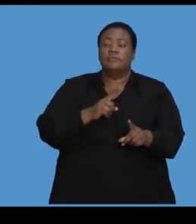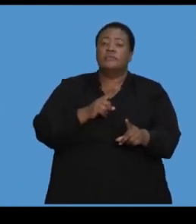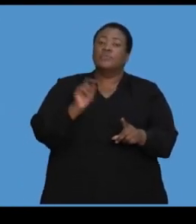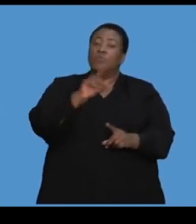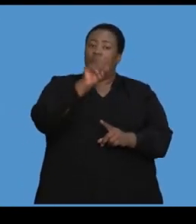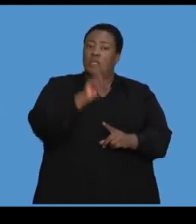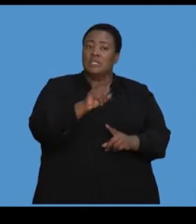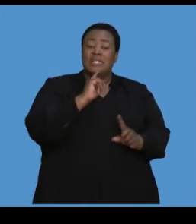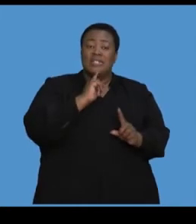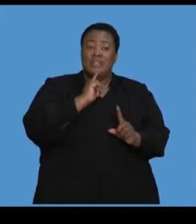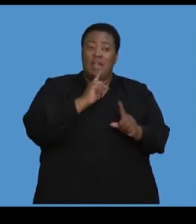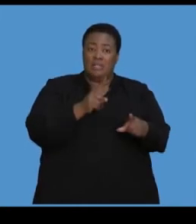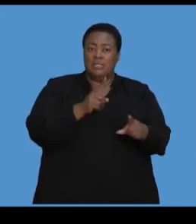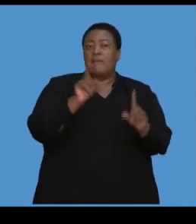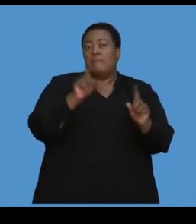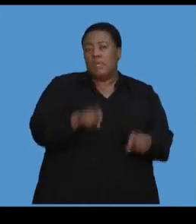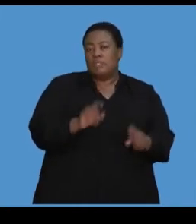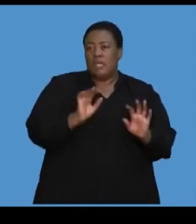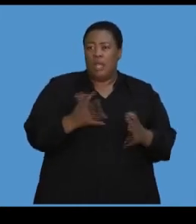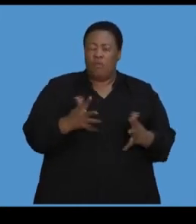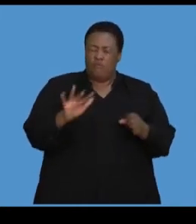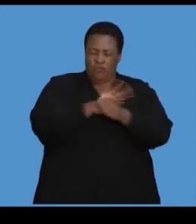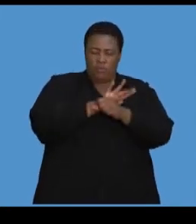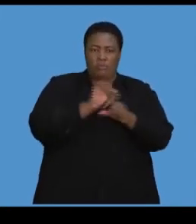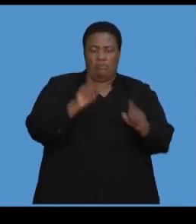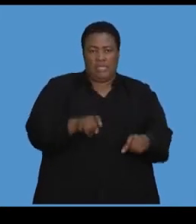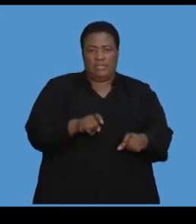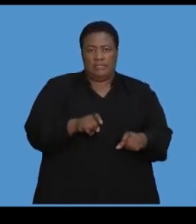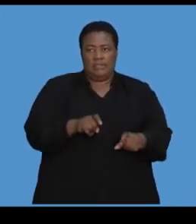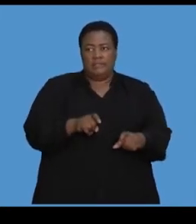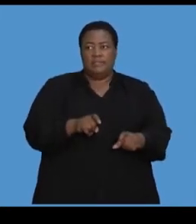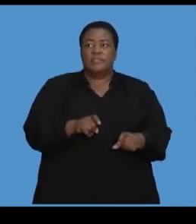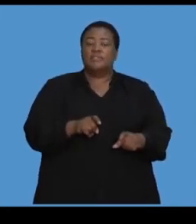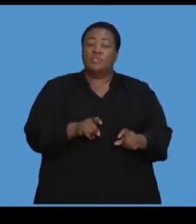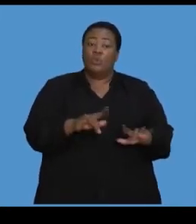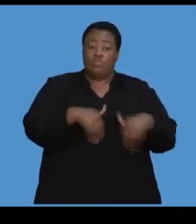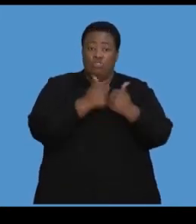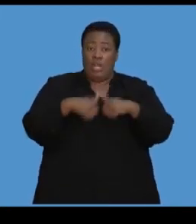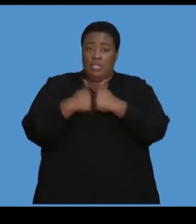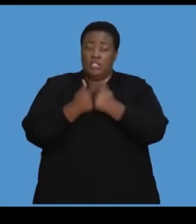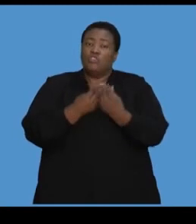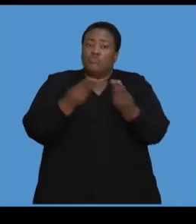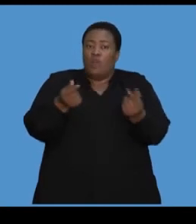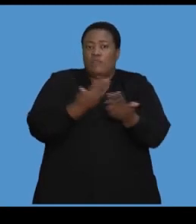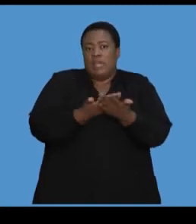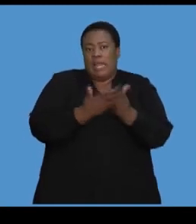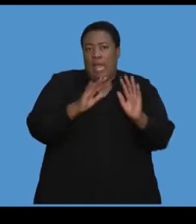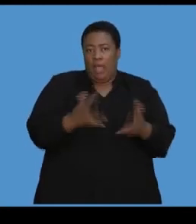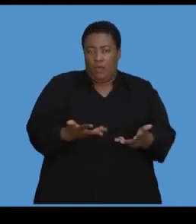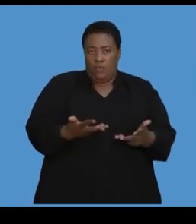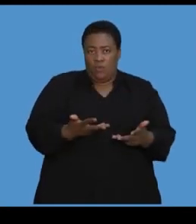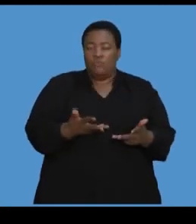should answer your question, or you should respond to your question in full, right? The current financial challenges can be solved